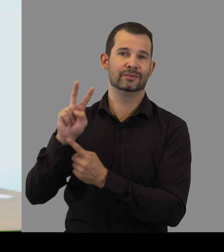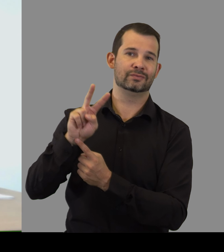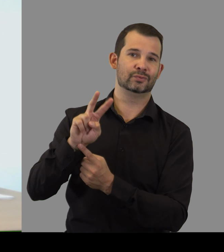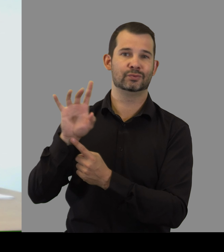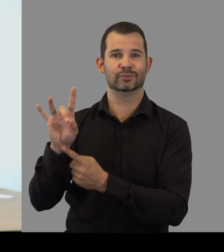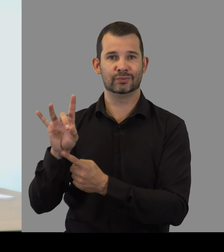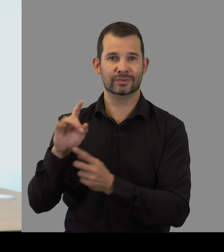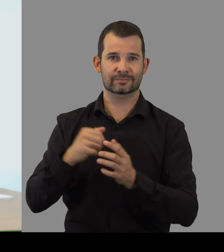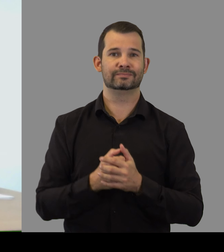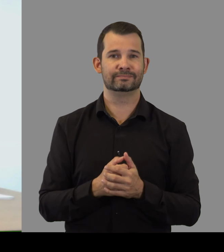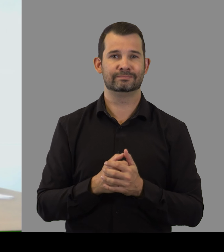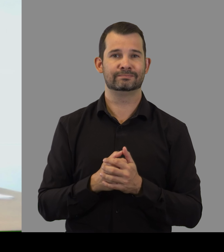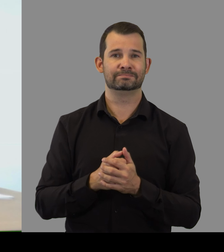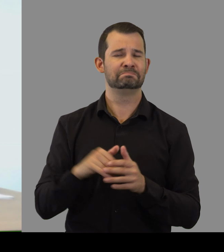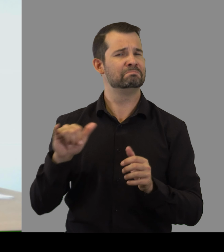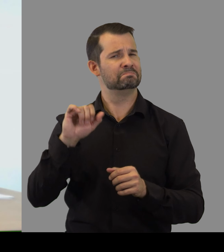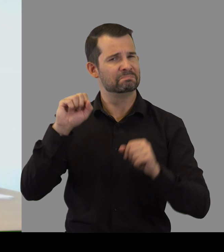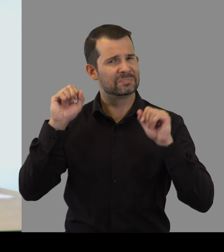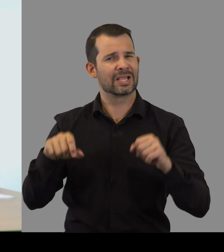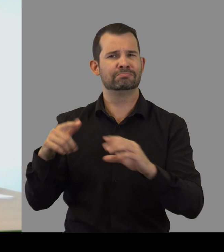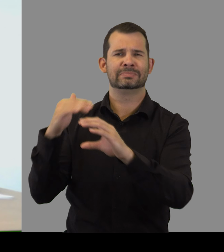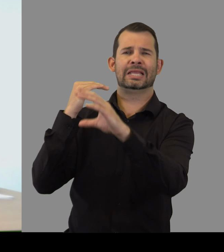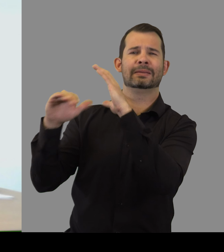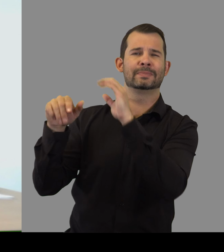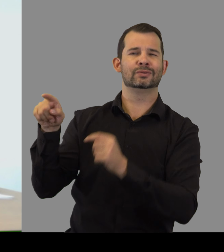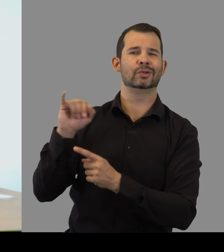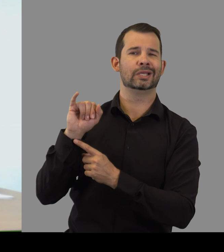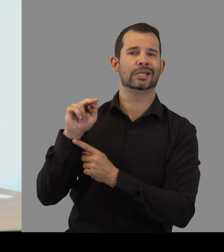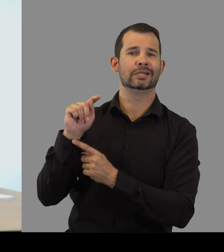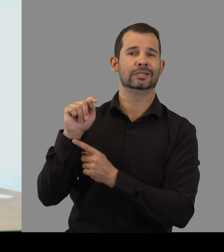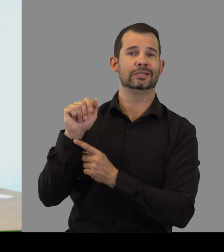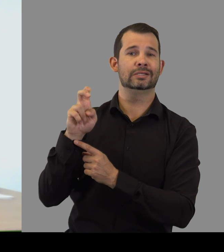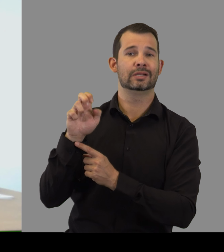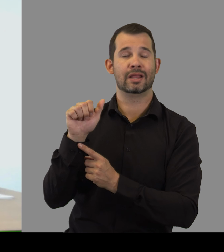1-866-482-2728. Or you can send an email to